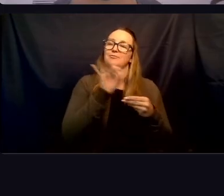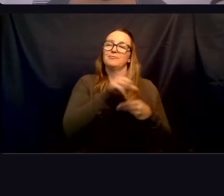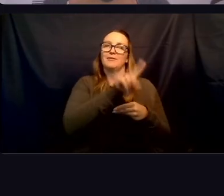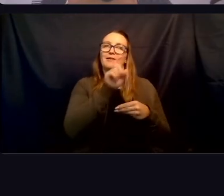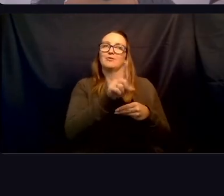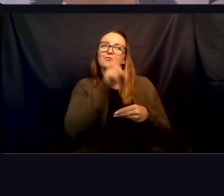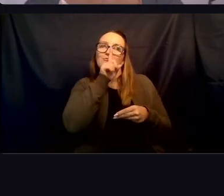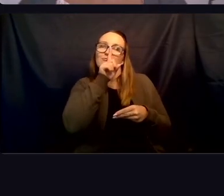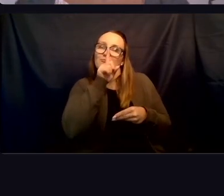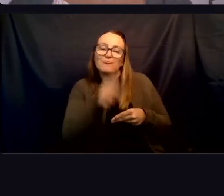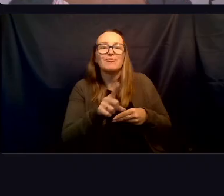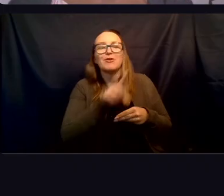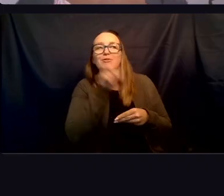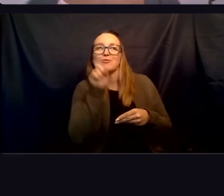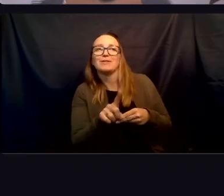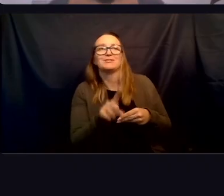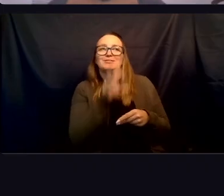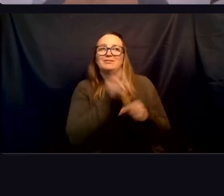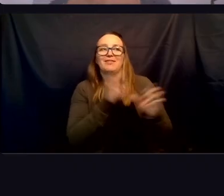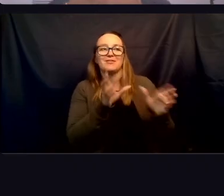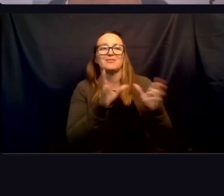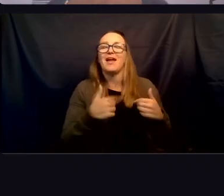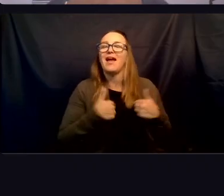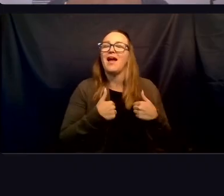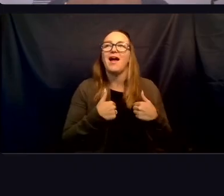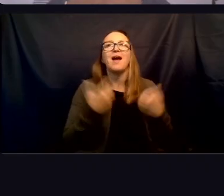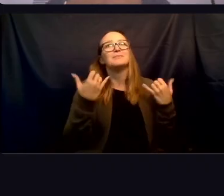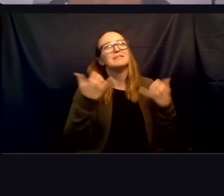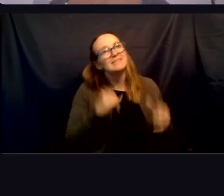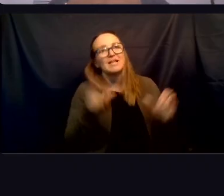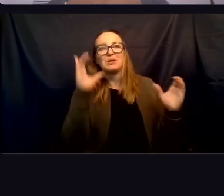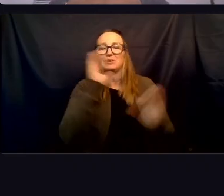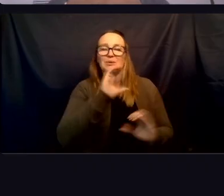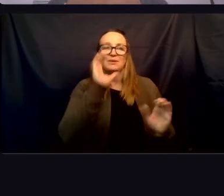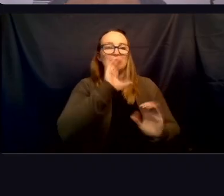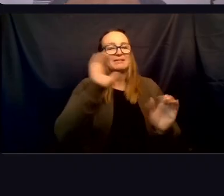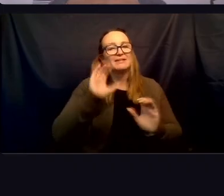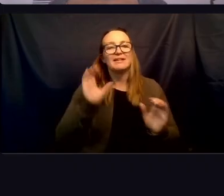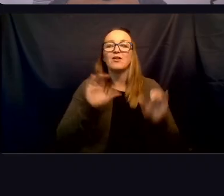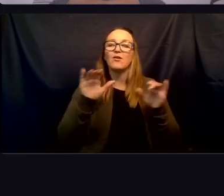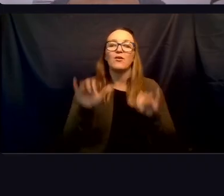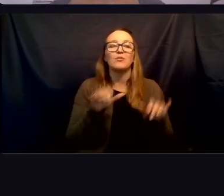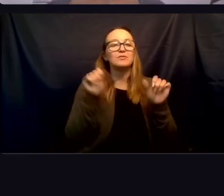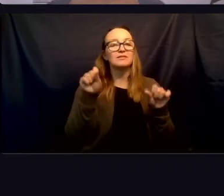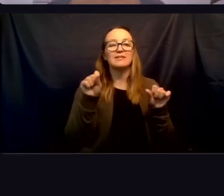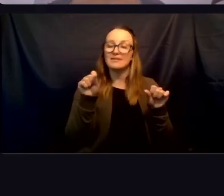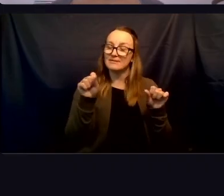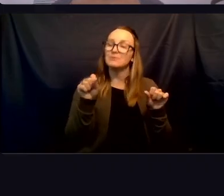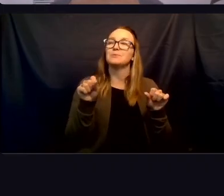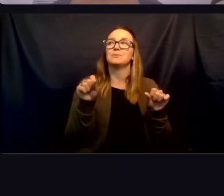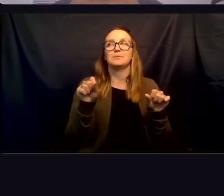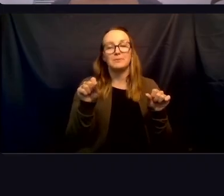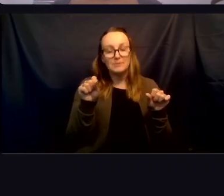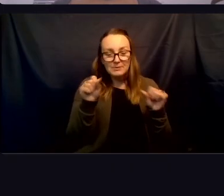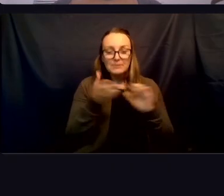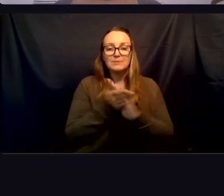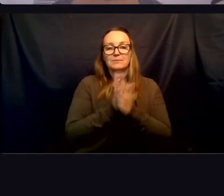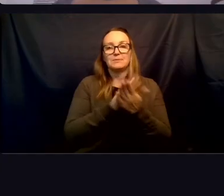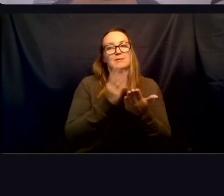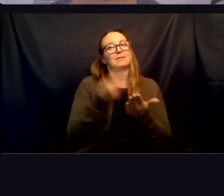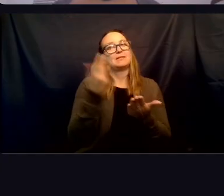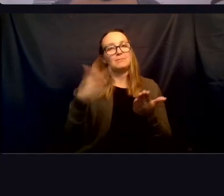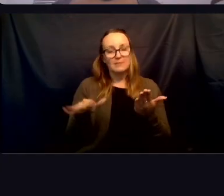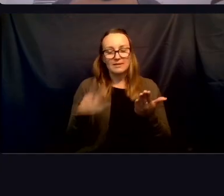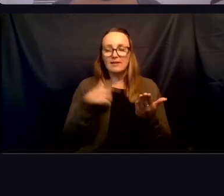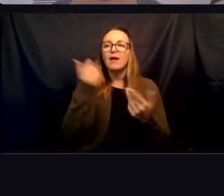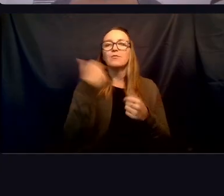I'm still looking. Hosting has gotten to be quite expensive over the years. I remember